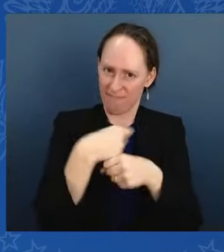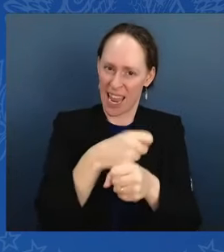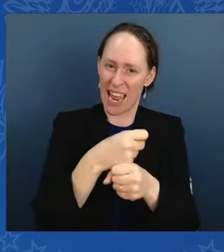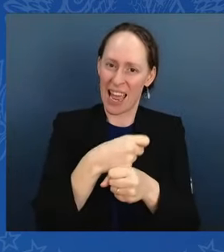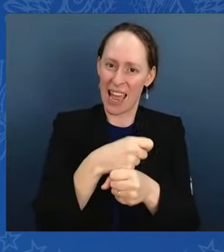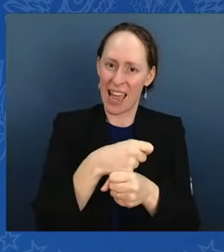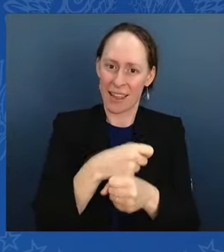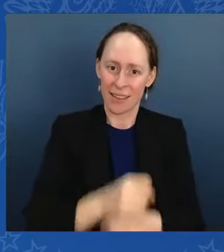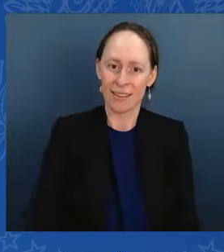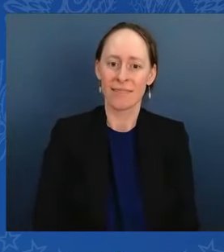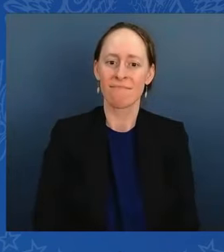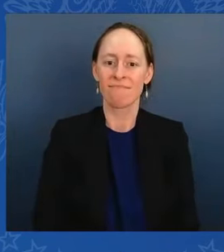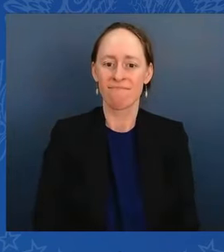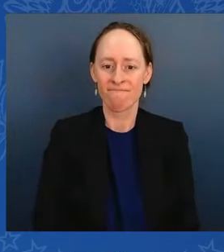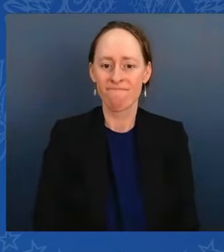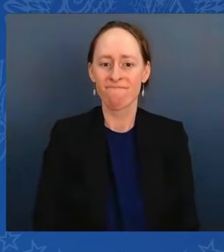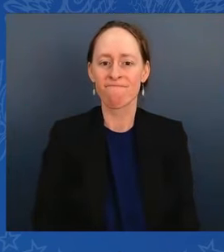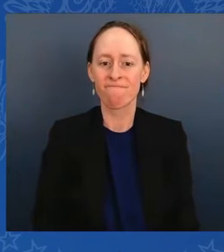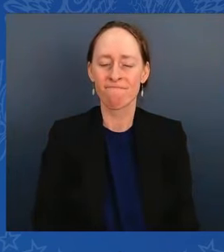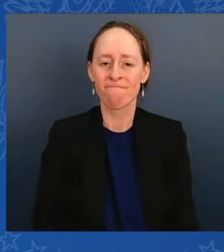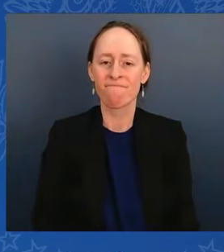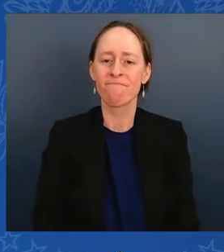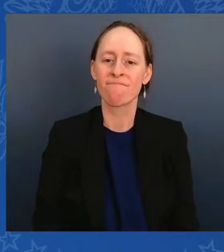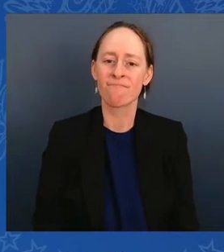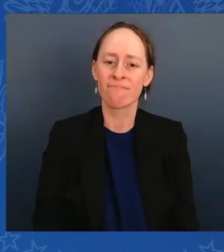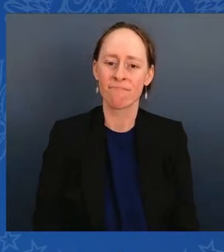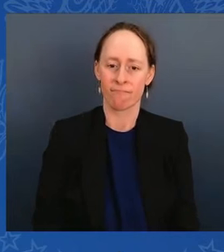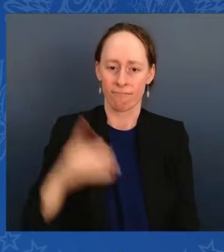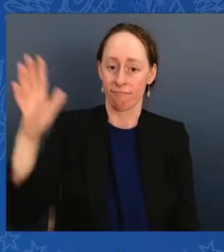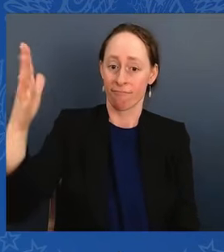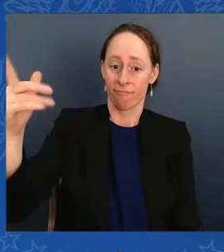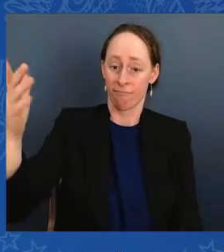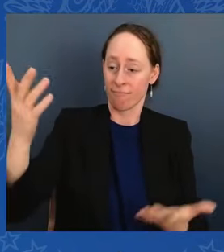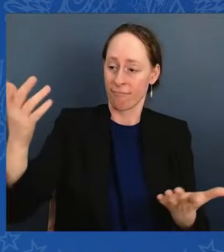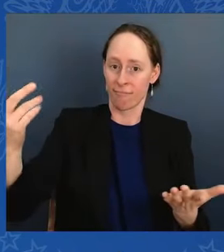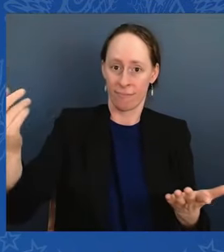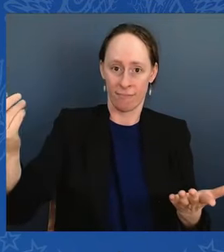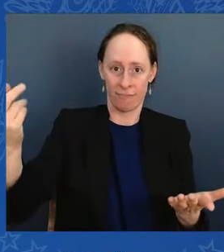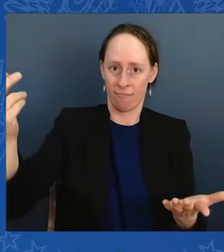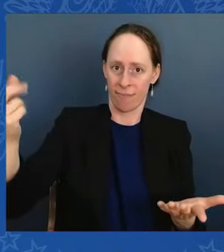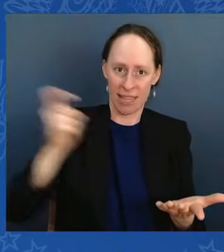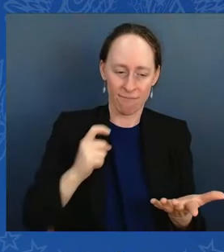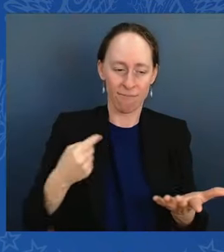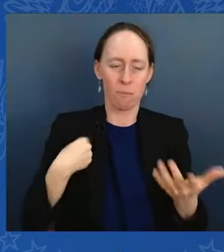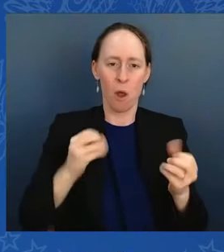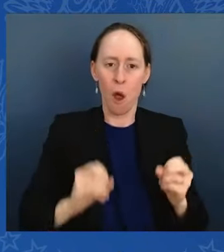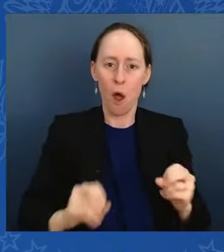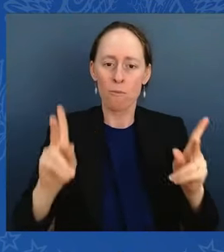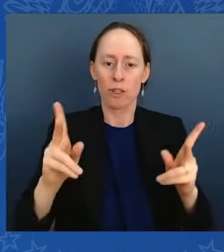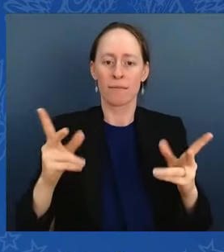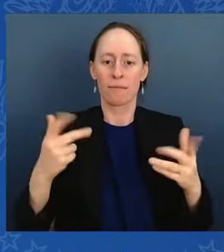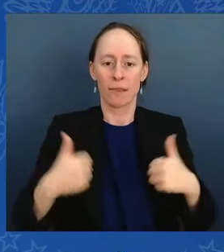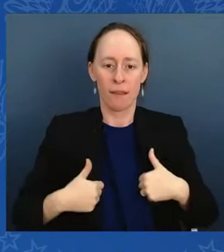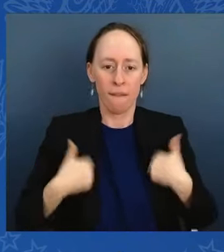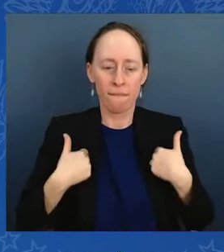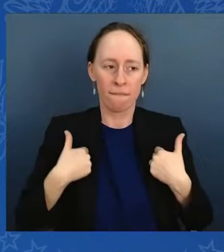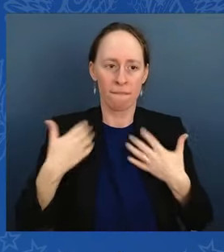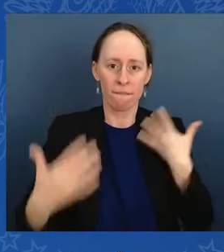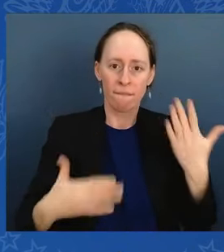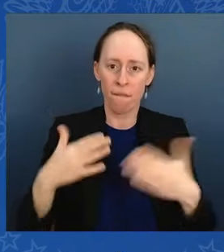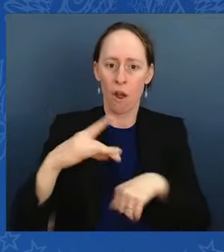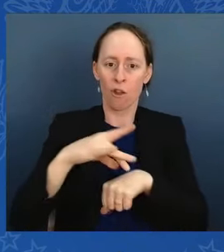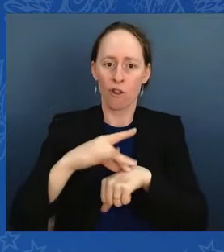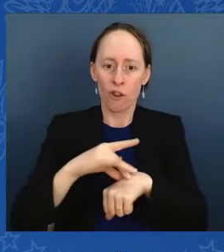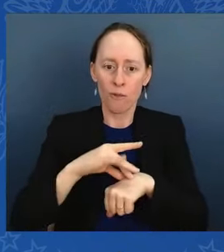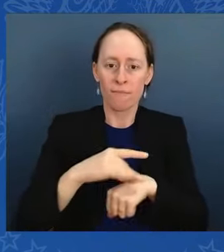And you give us the opportunity to tend that for you. We're just managers as farmers. And but Lord, we need the help. It all comes